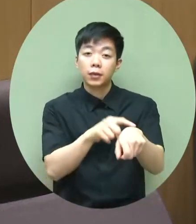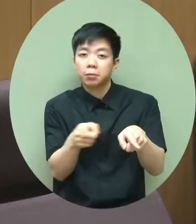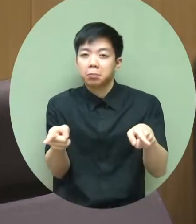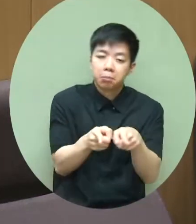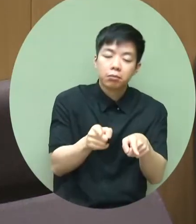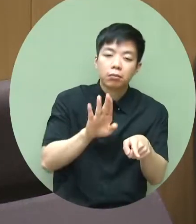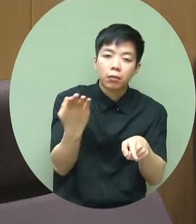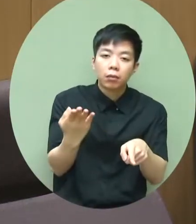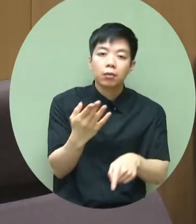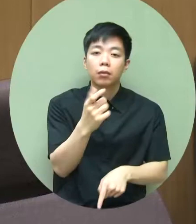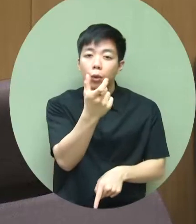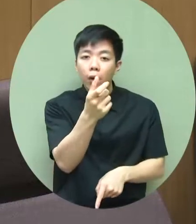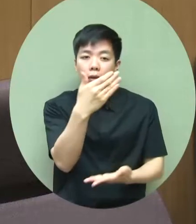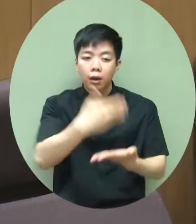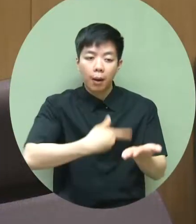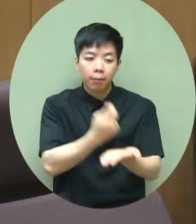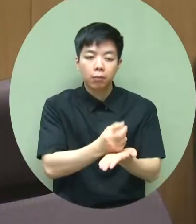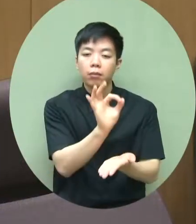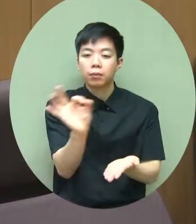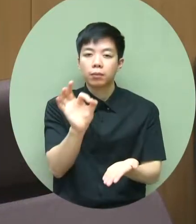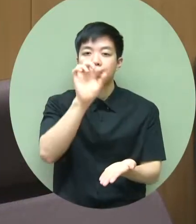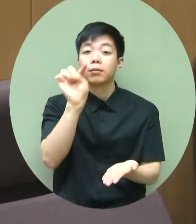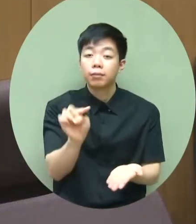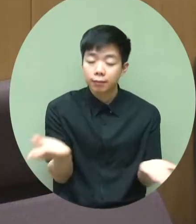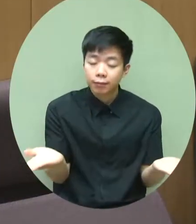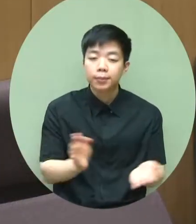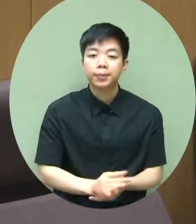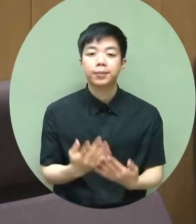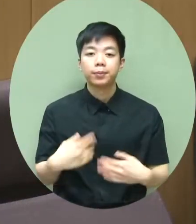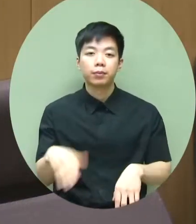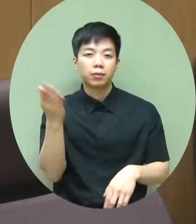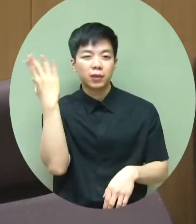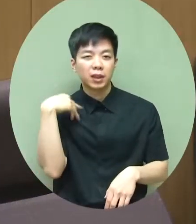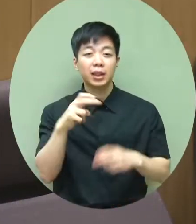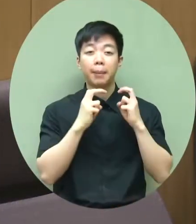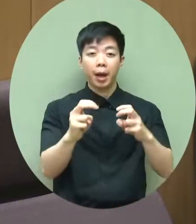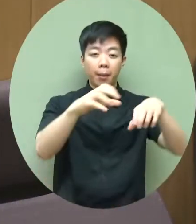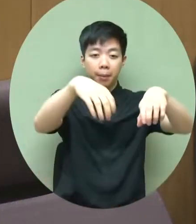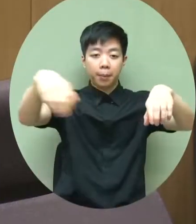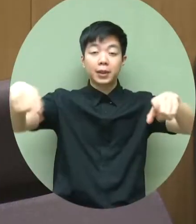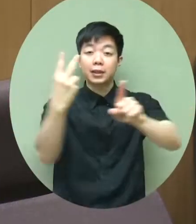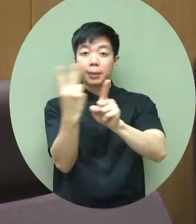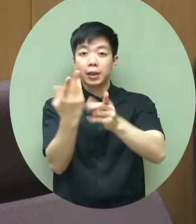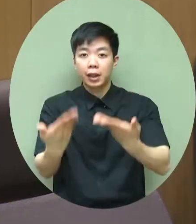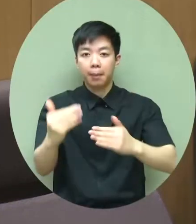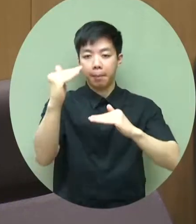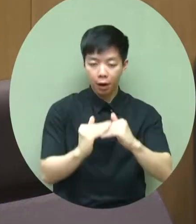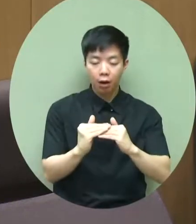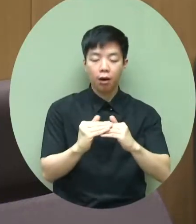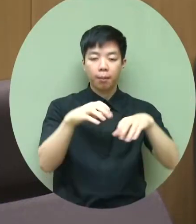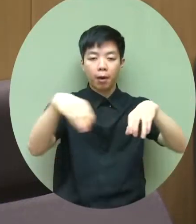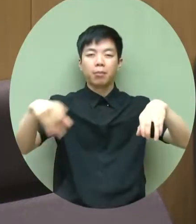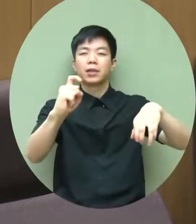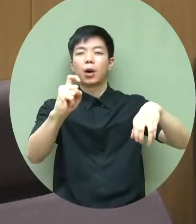being commissioned. So why is it that traveling time is shorter, but then the fare is not adjusted? So for